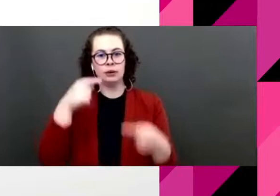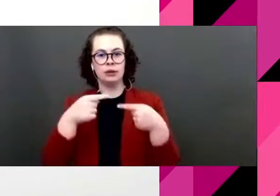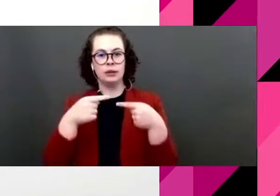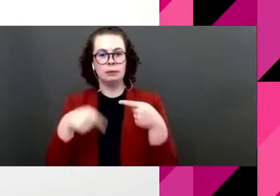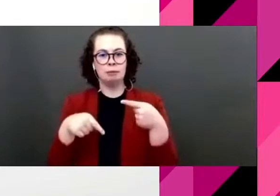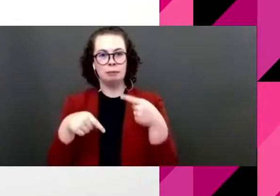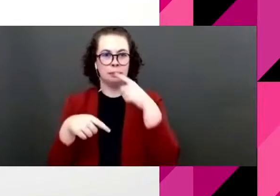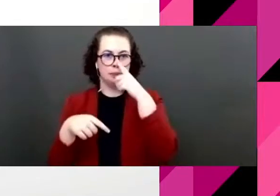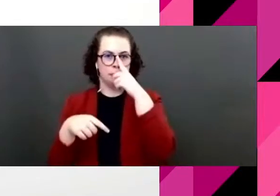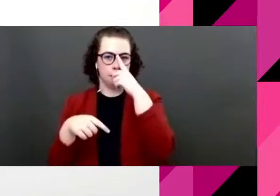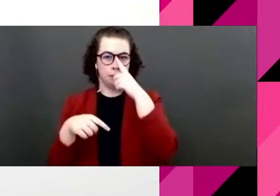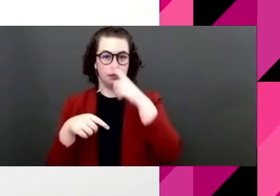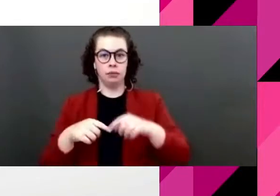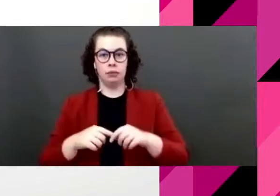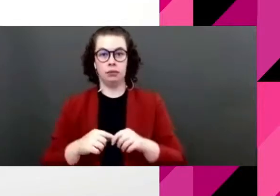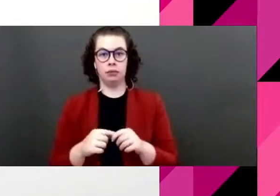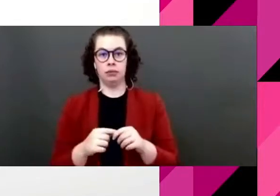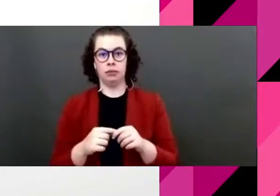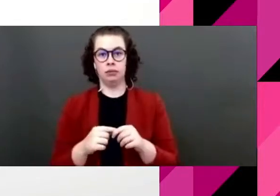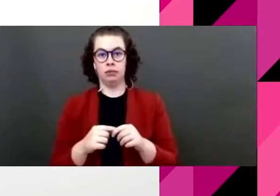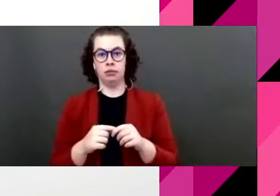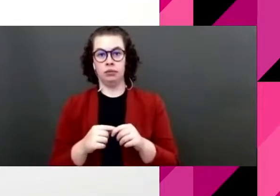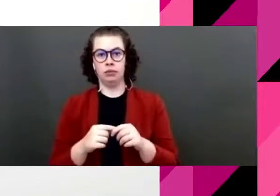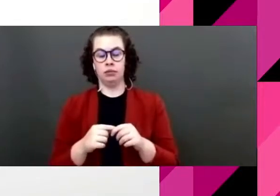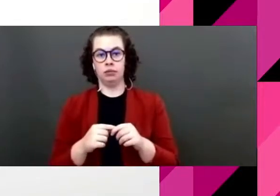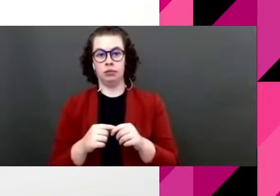Sorry, Andrew seems to be on mute.